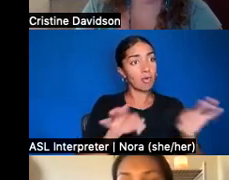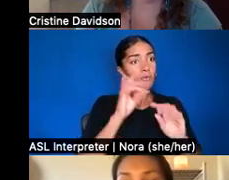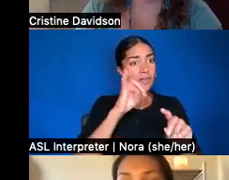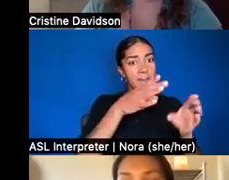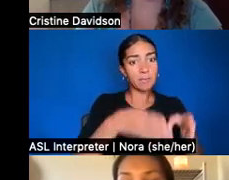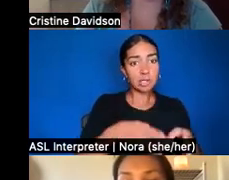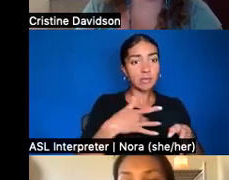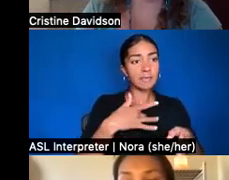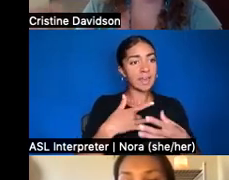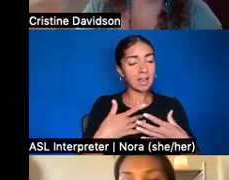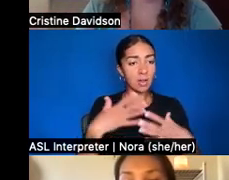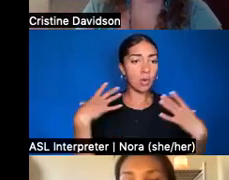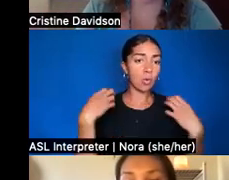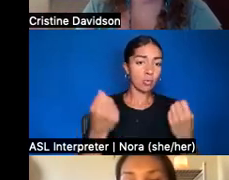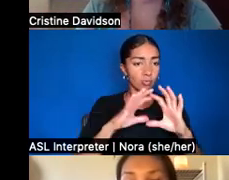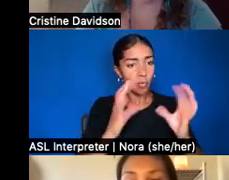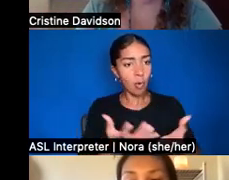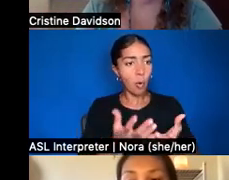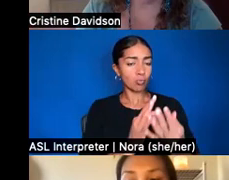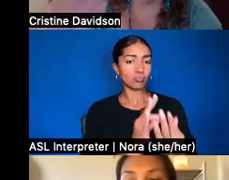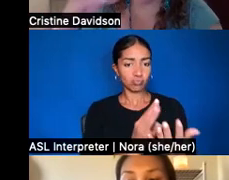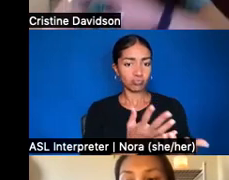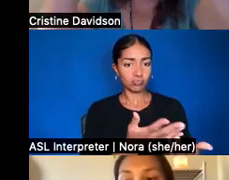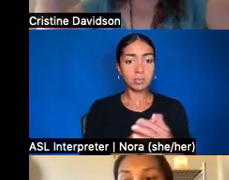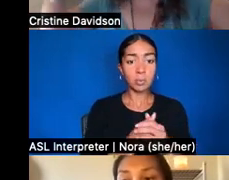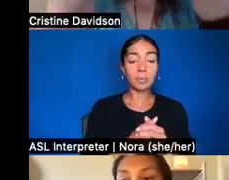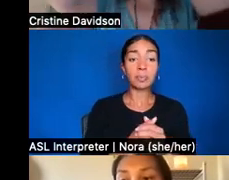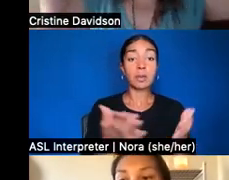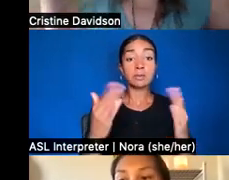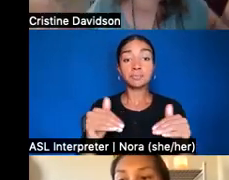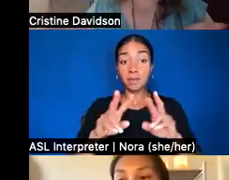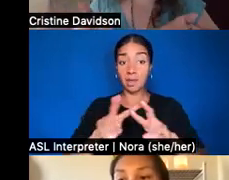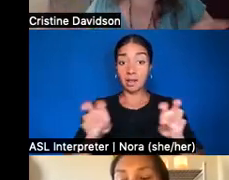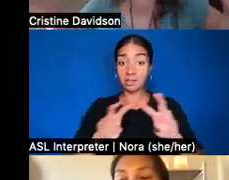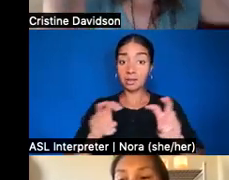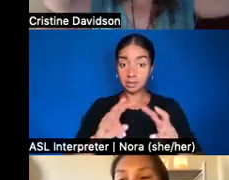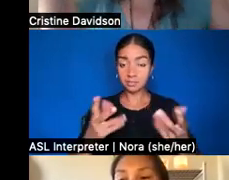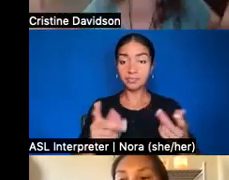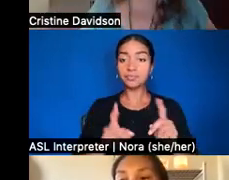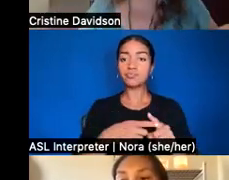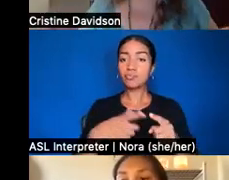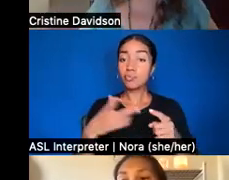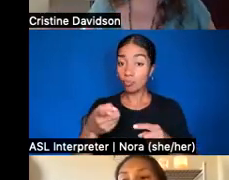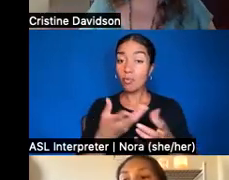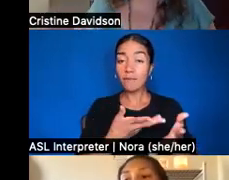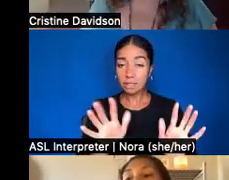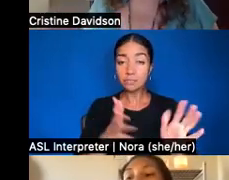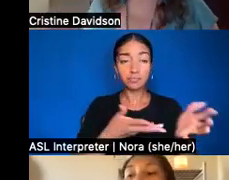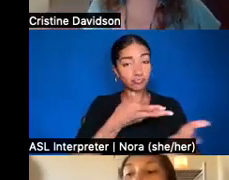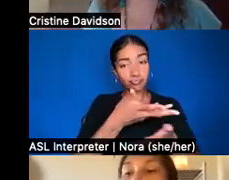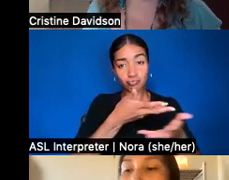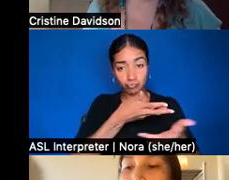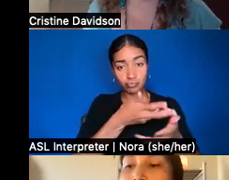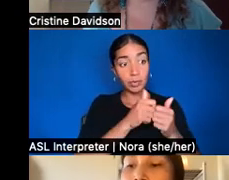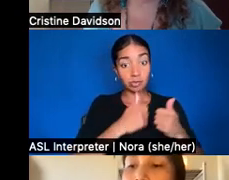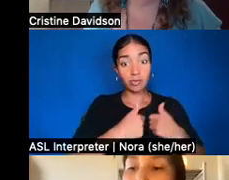of have connected and you kind of understand, you know, what the overall picture is, then kind of take a